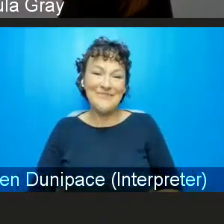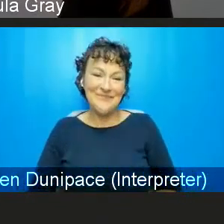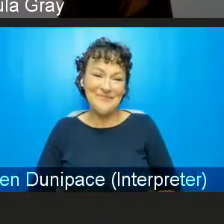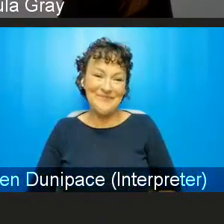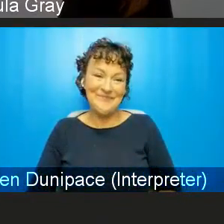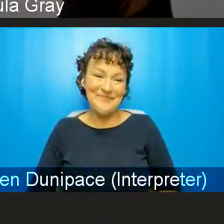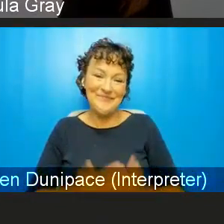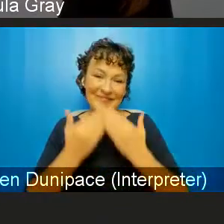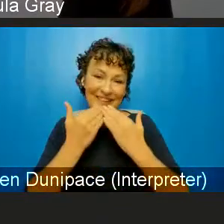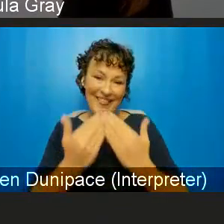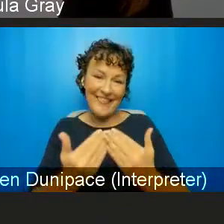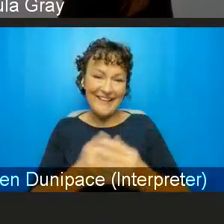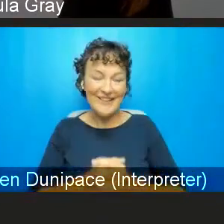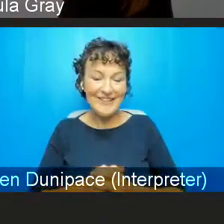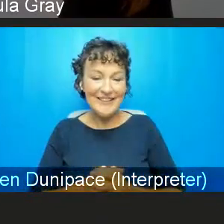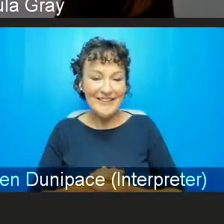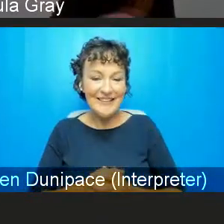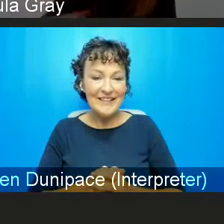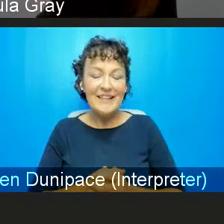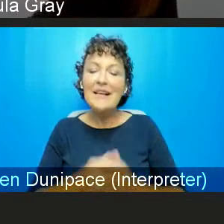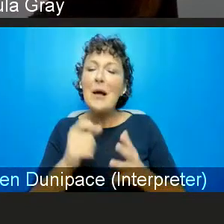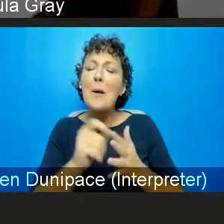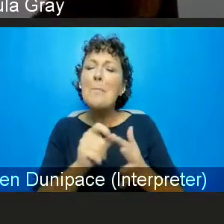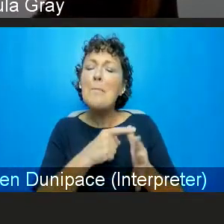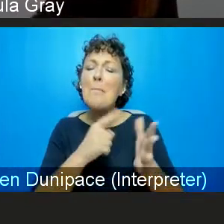Thank you for that, Brian. Paula?